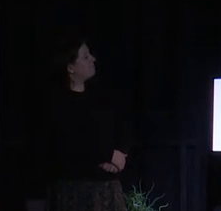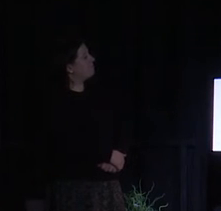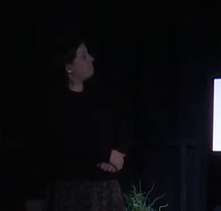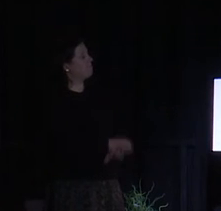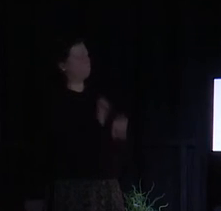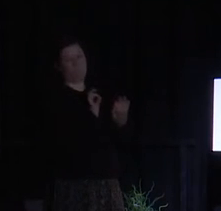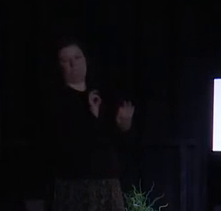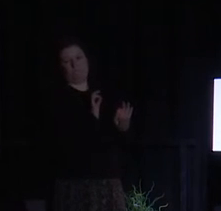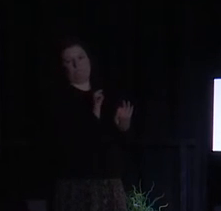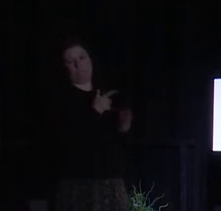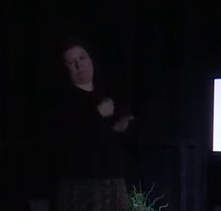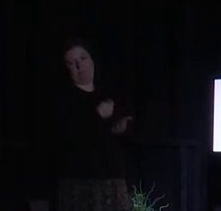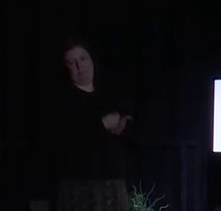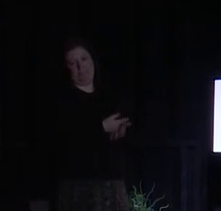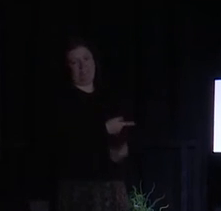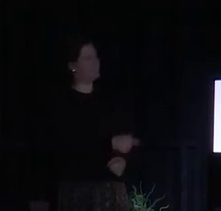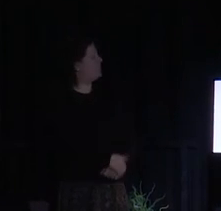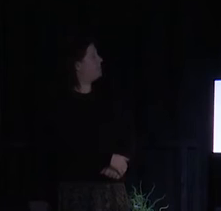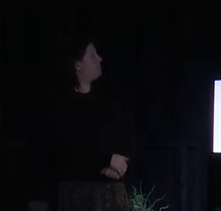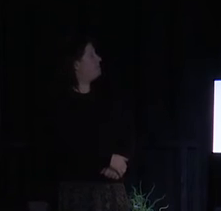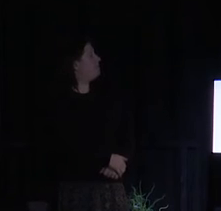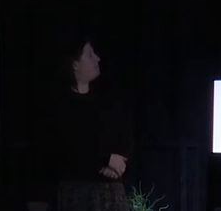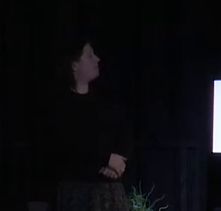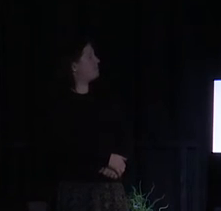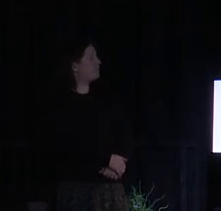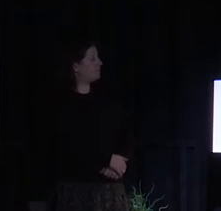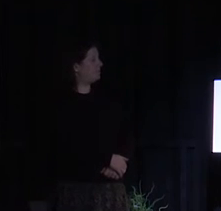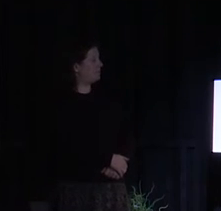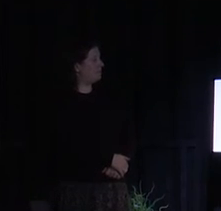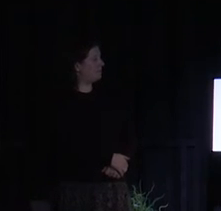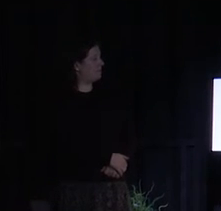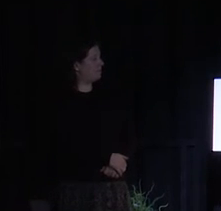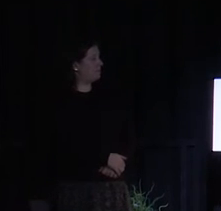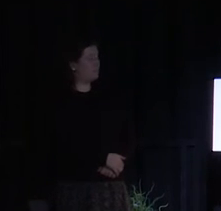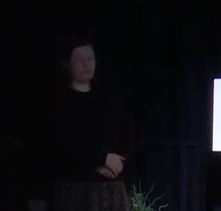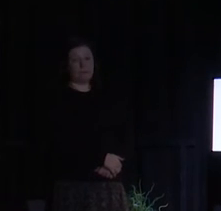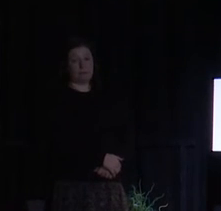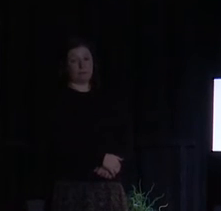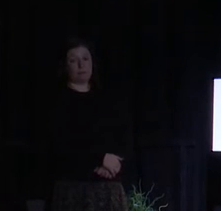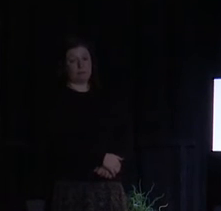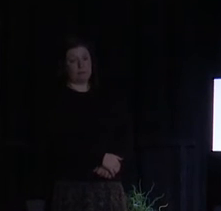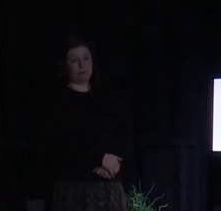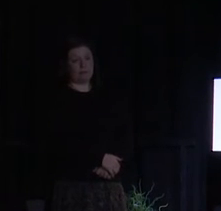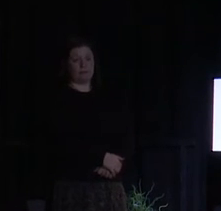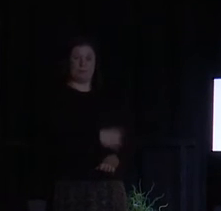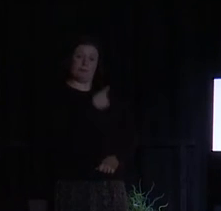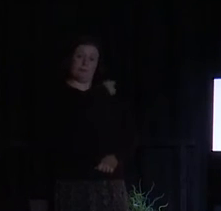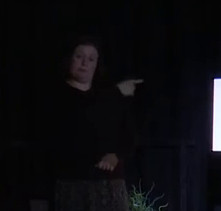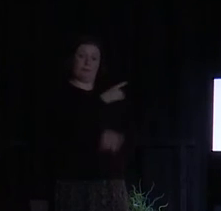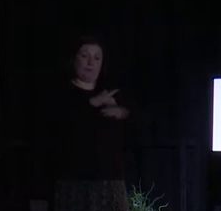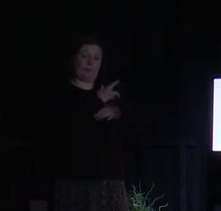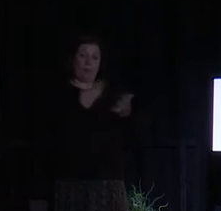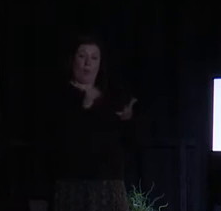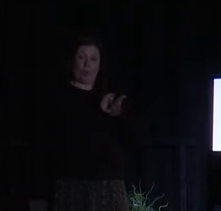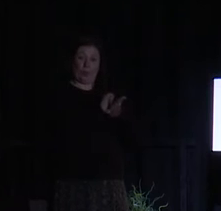there. Amazing. So this was their latest piece. And what I love about this is actually right now, they're appearing in central